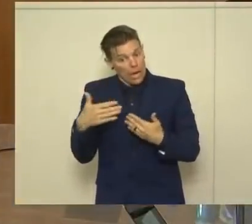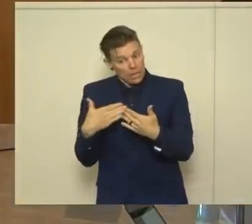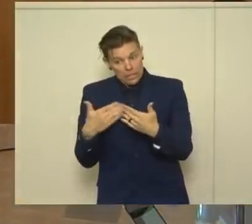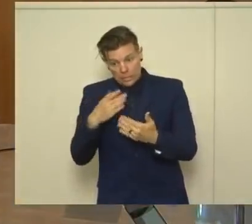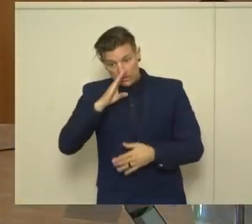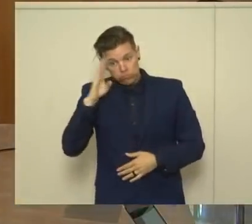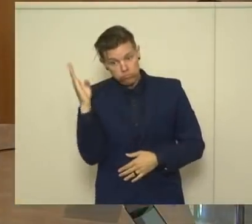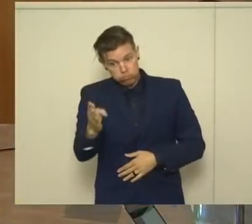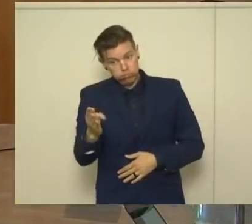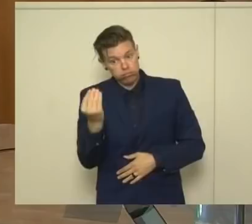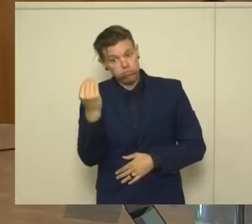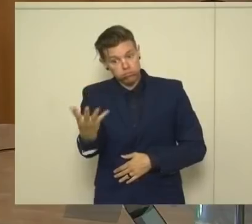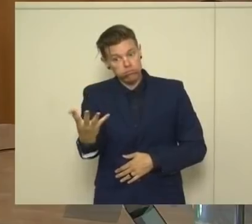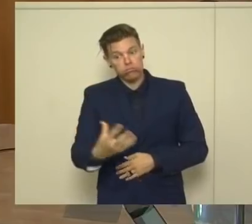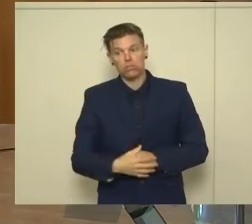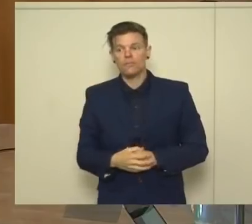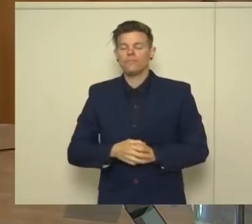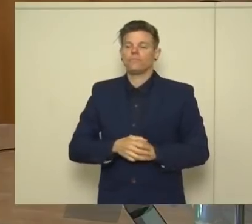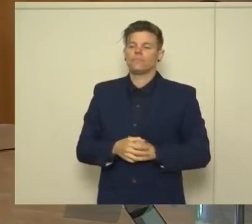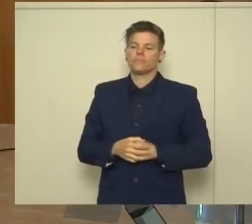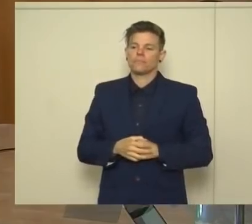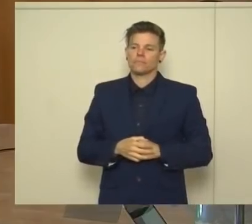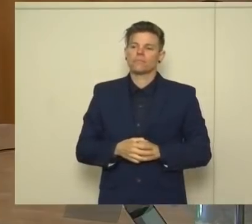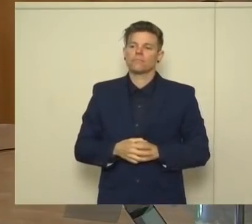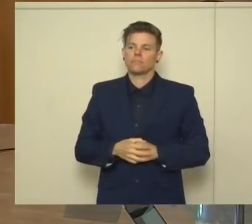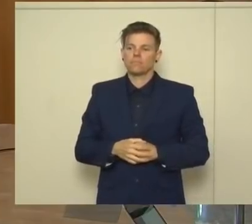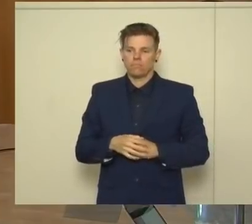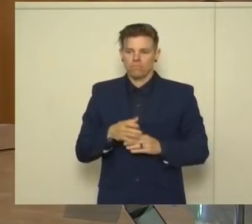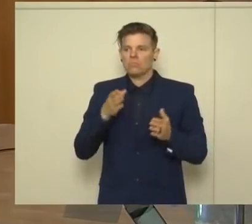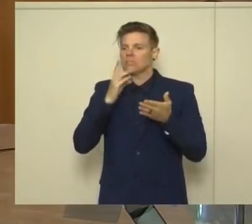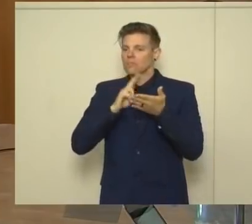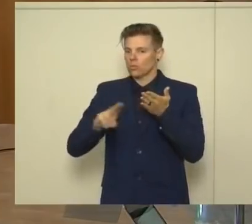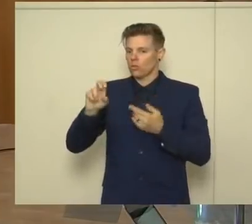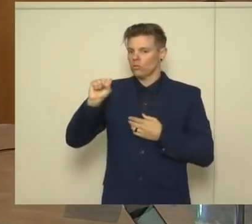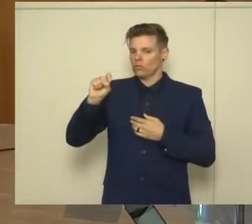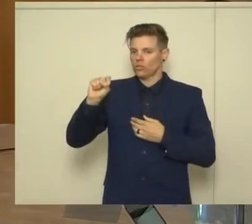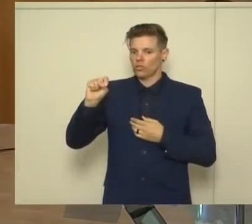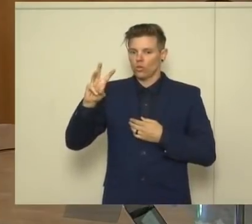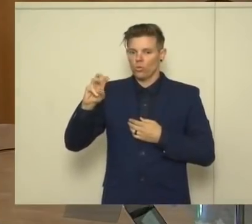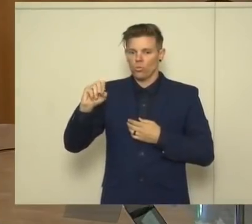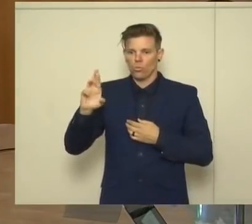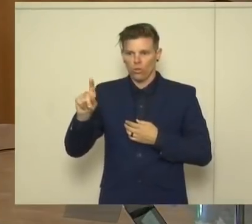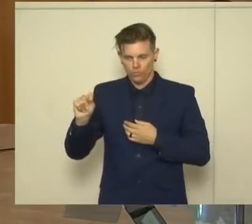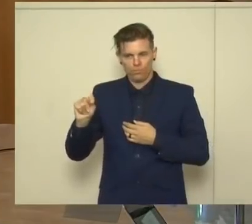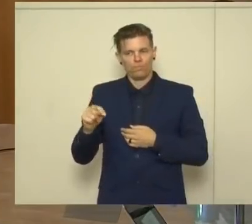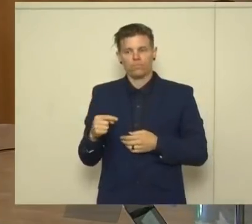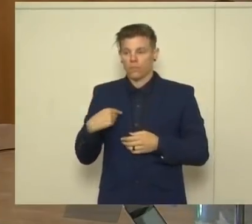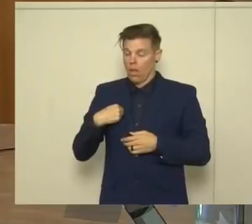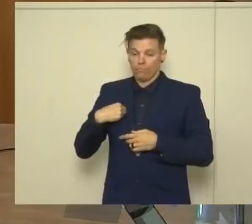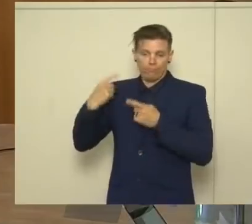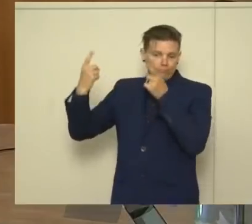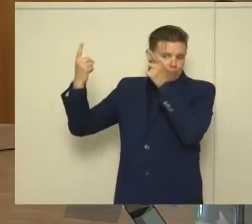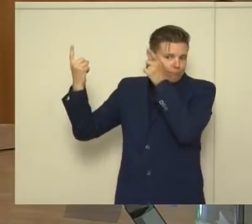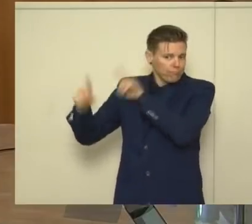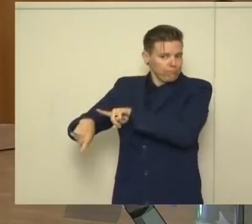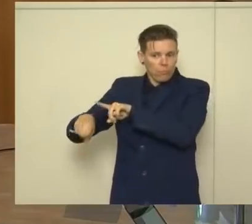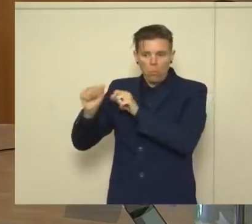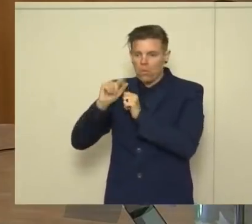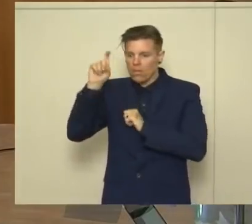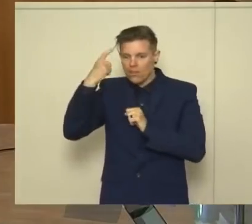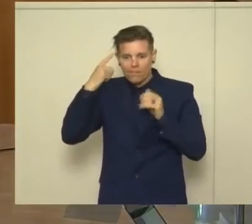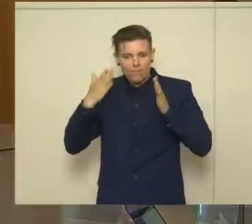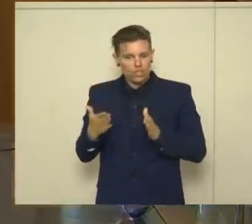Thank you, and I agree with what was just said. So I'll just add a little bit here on, it's one thing